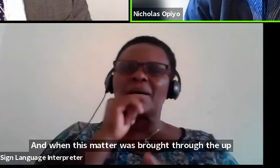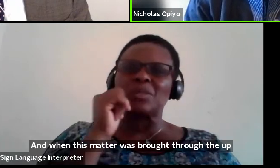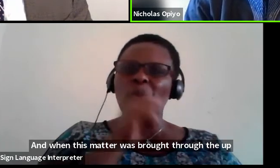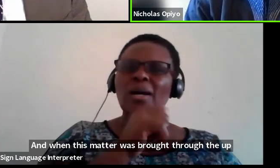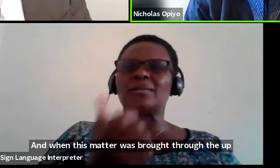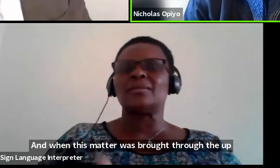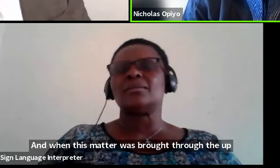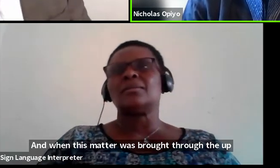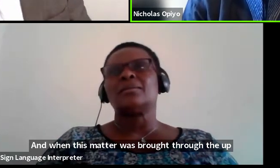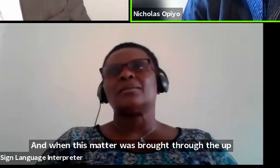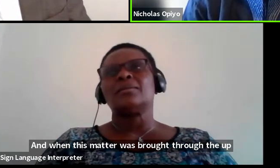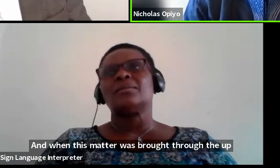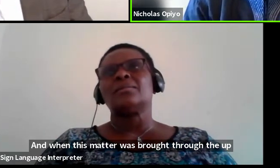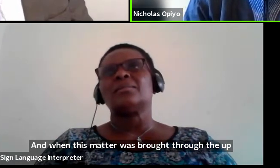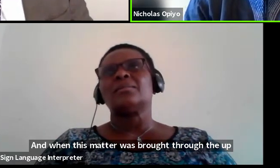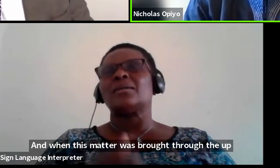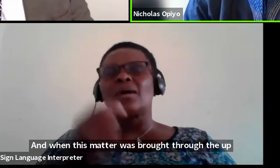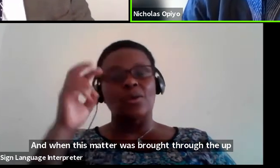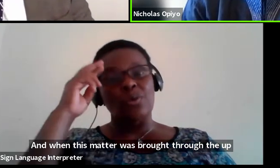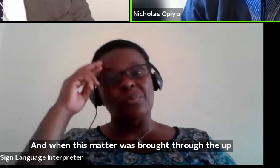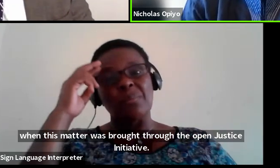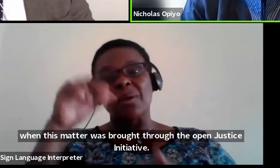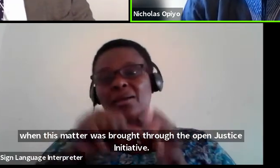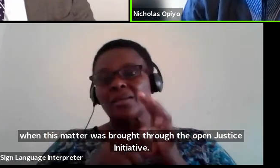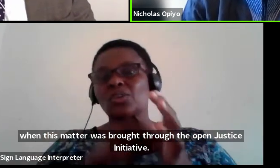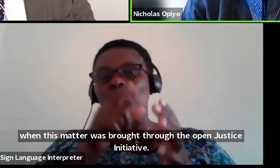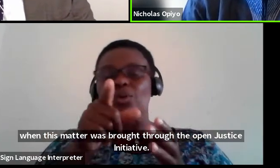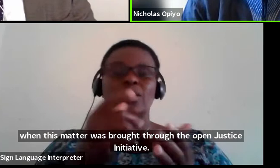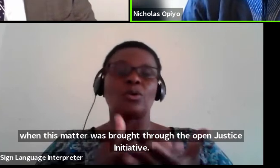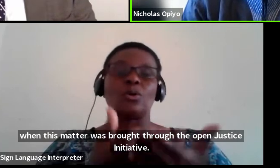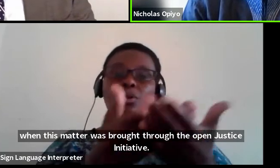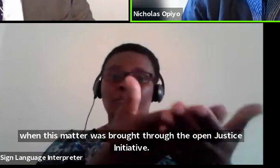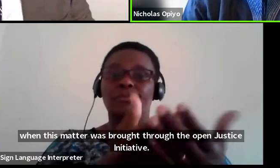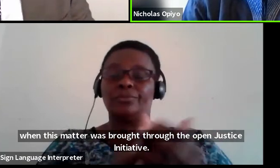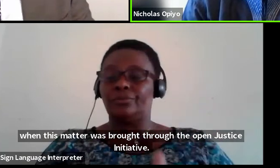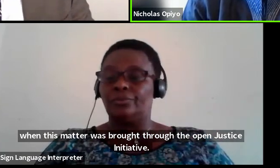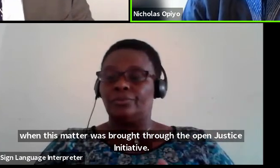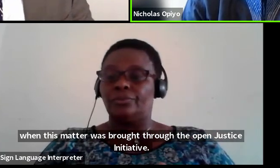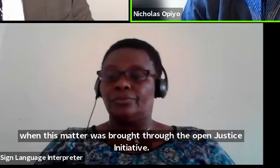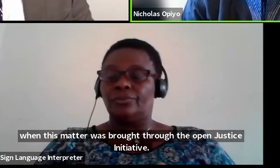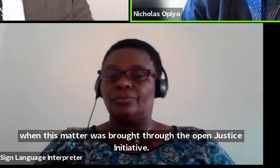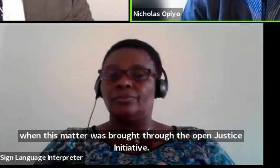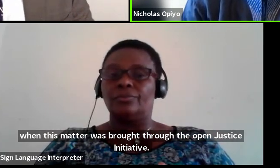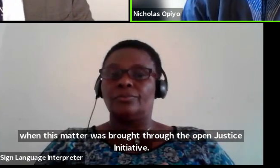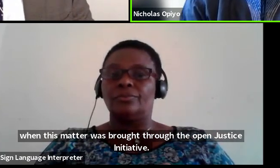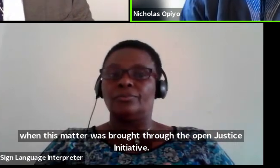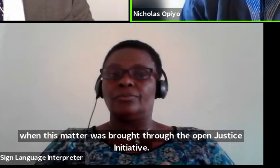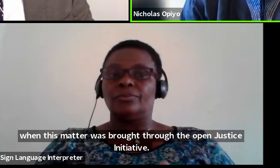Open Justice Initiative run by the Open Society Foundation